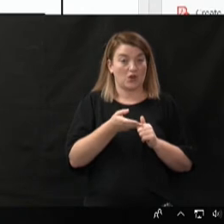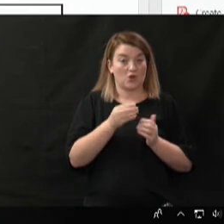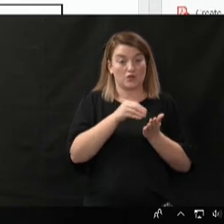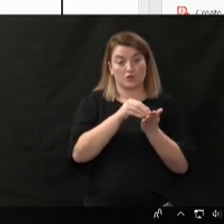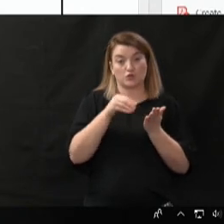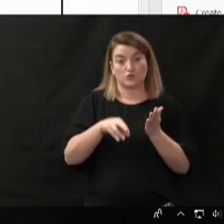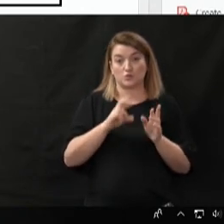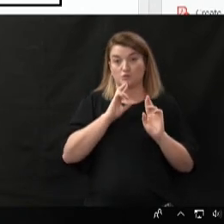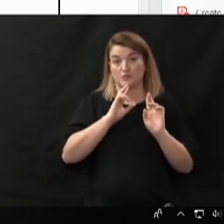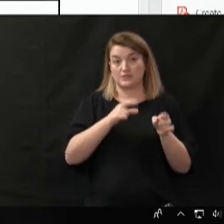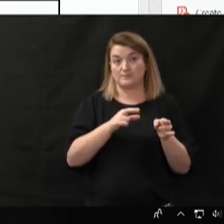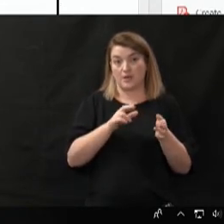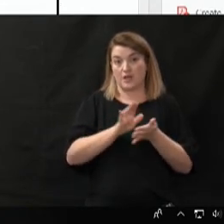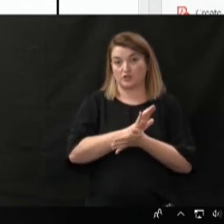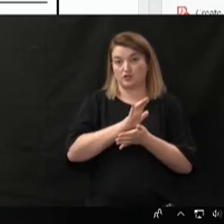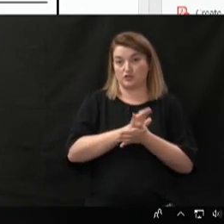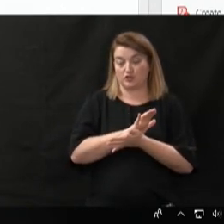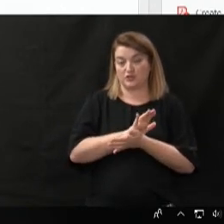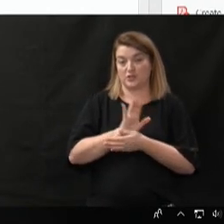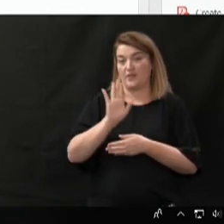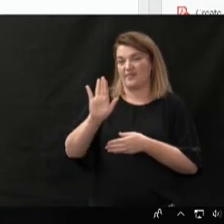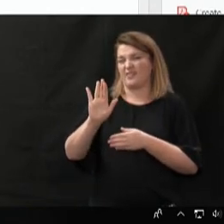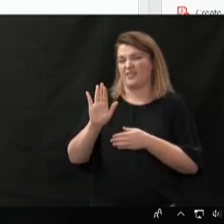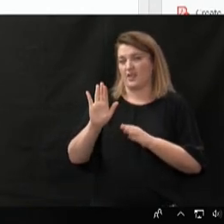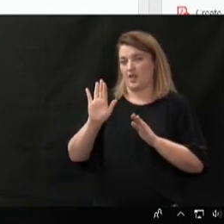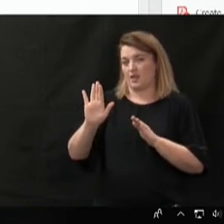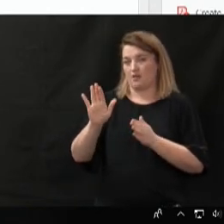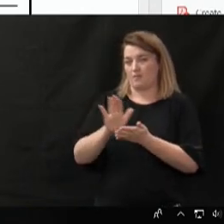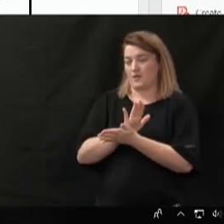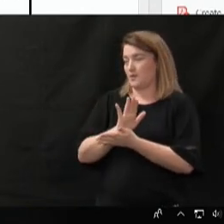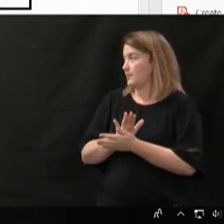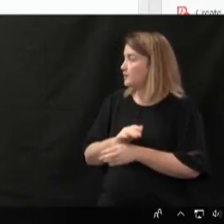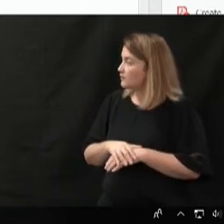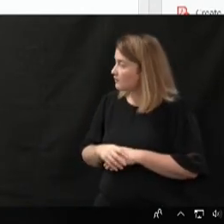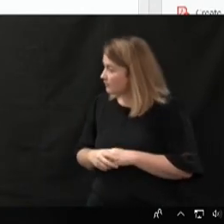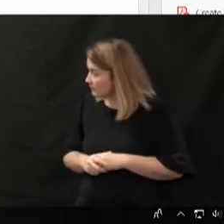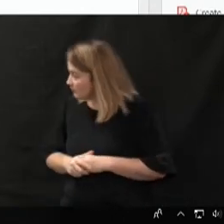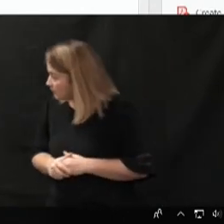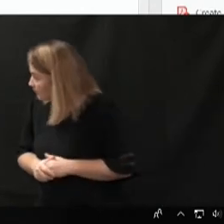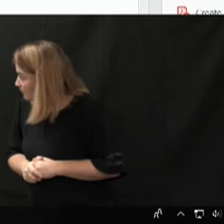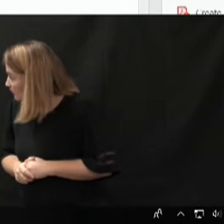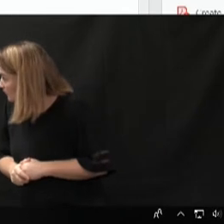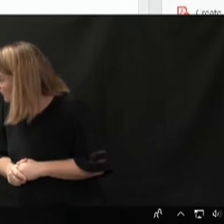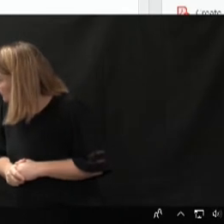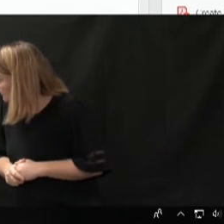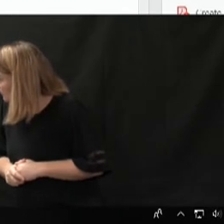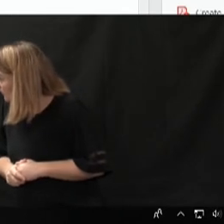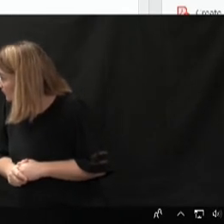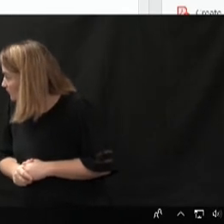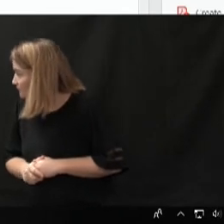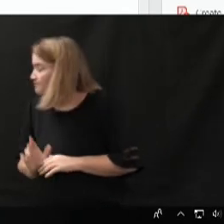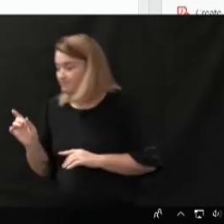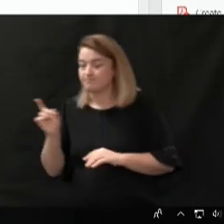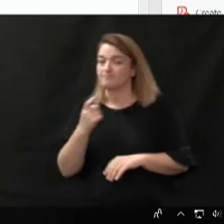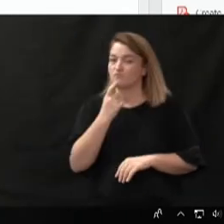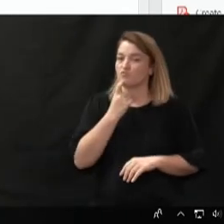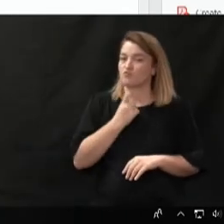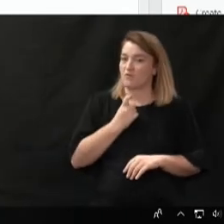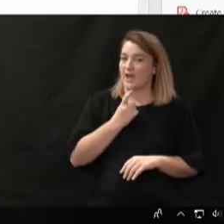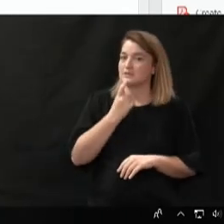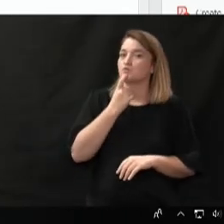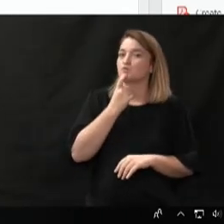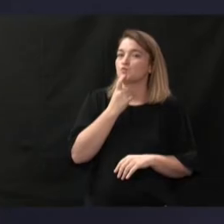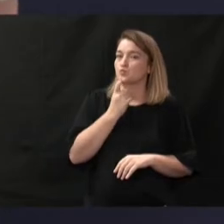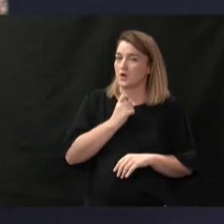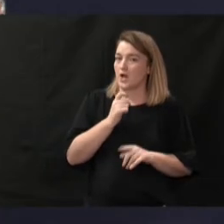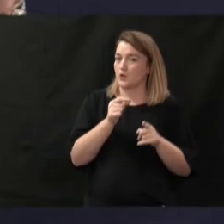at the very end. And the reason for that is because it doesn't play fair. So we don't want to mix it in with all